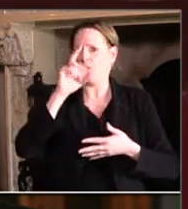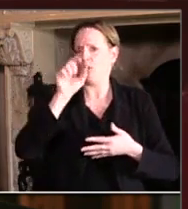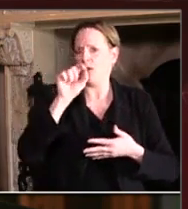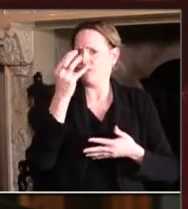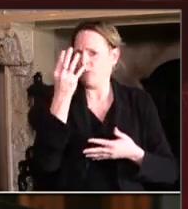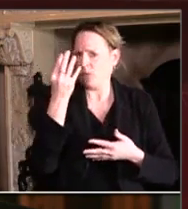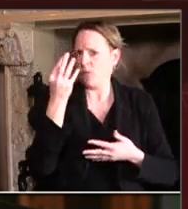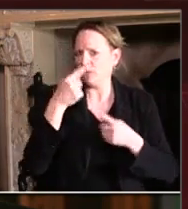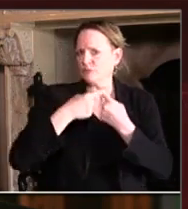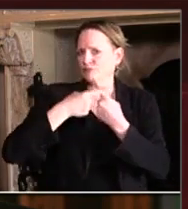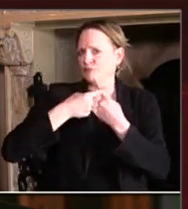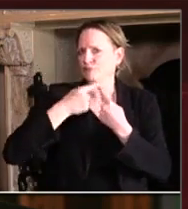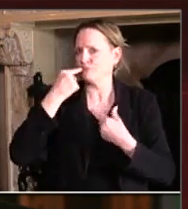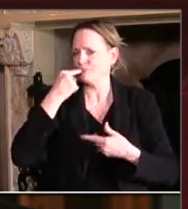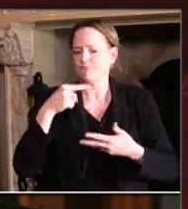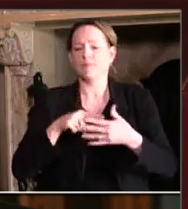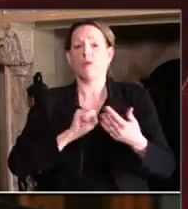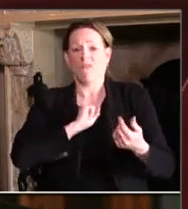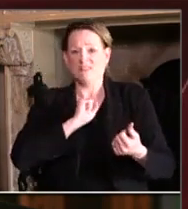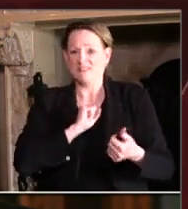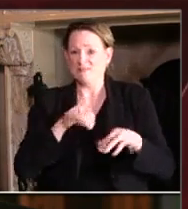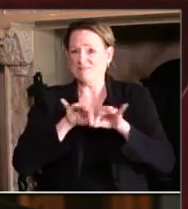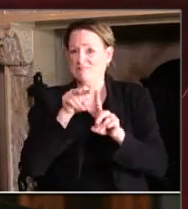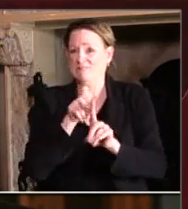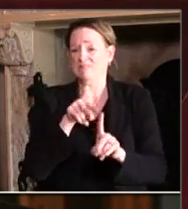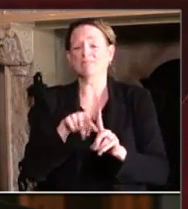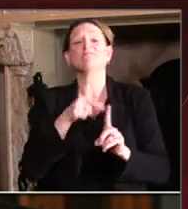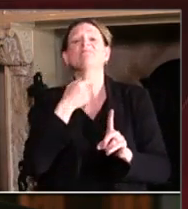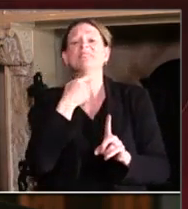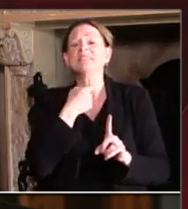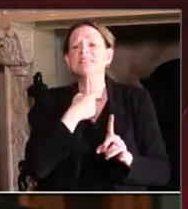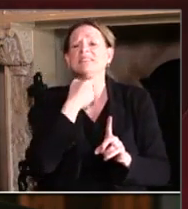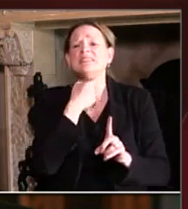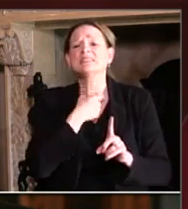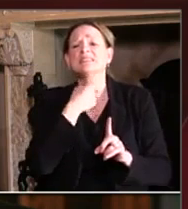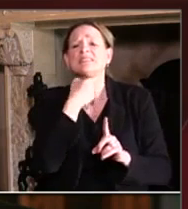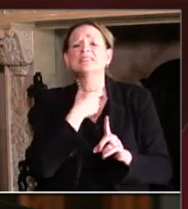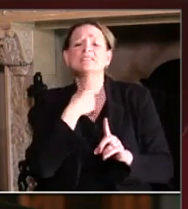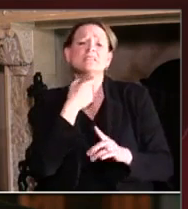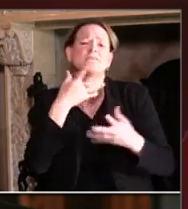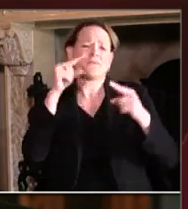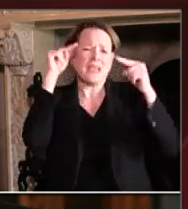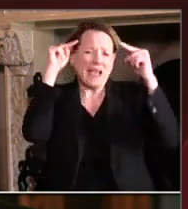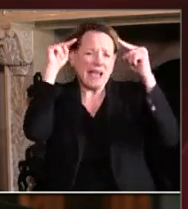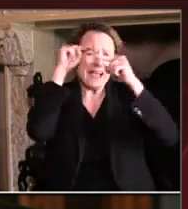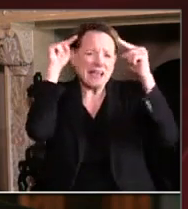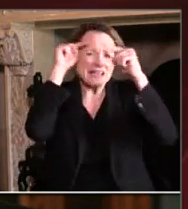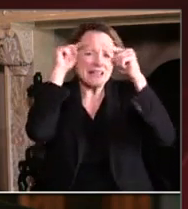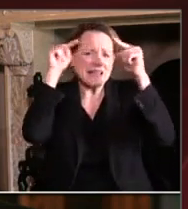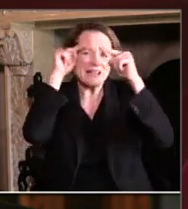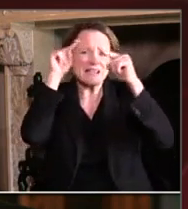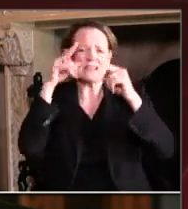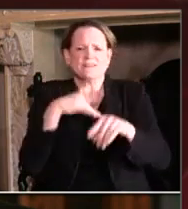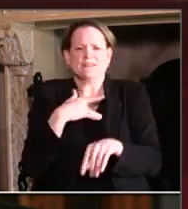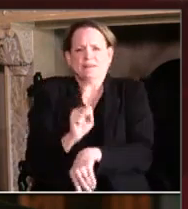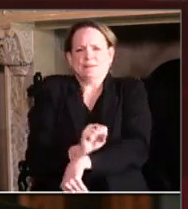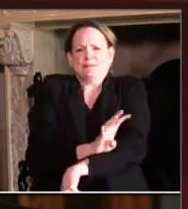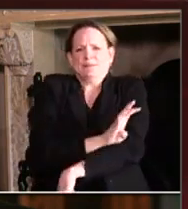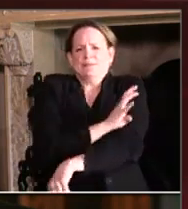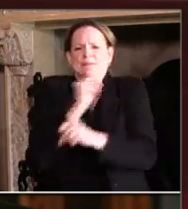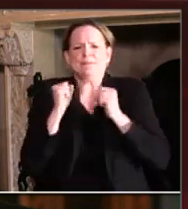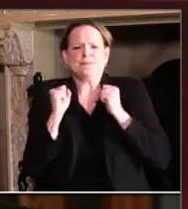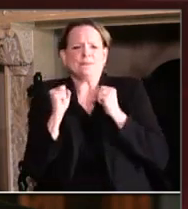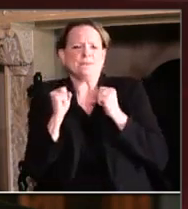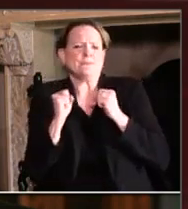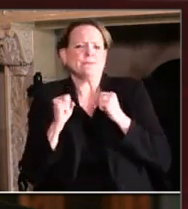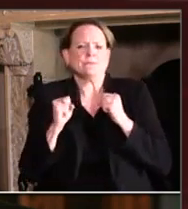sore throat, headache, chills, muscle aches, and a new loss of taste or